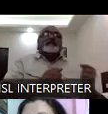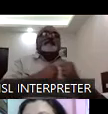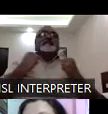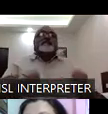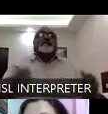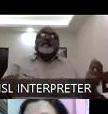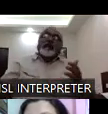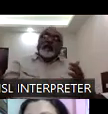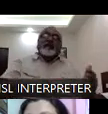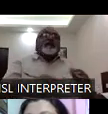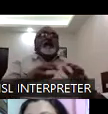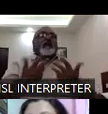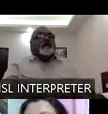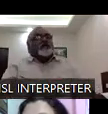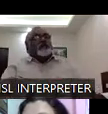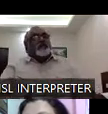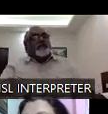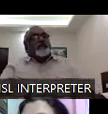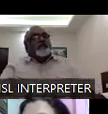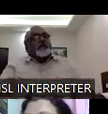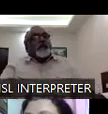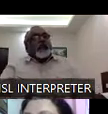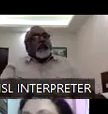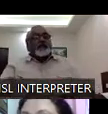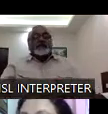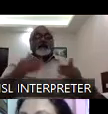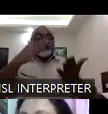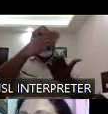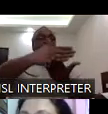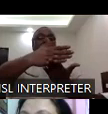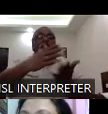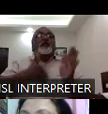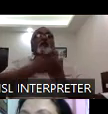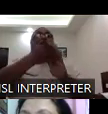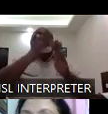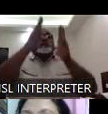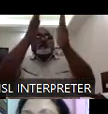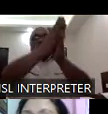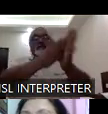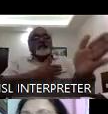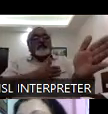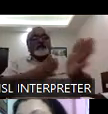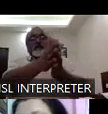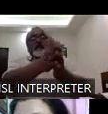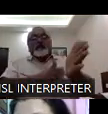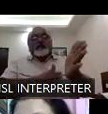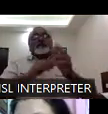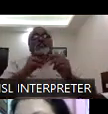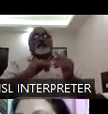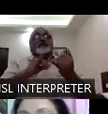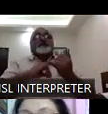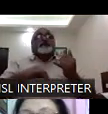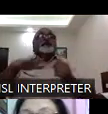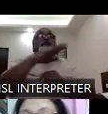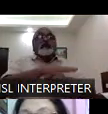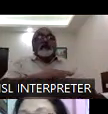between disabled, non-disabled. So, and these boundaries of this wall are actually made by the social construction of